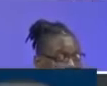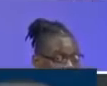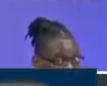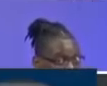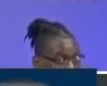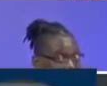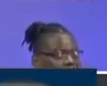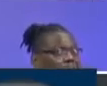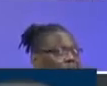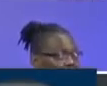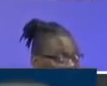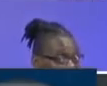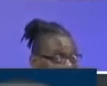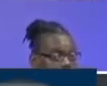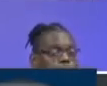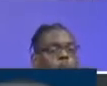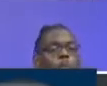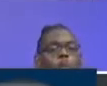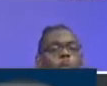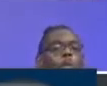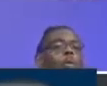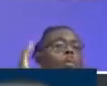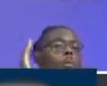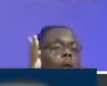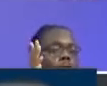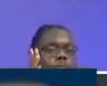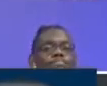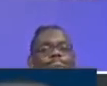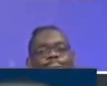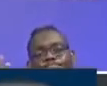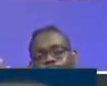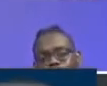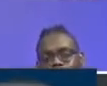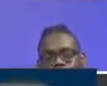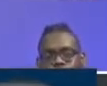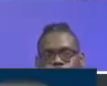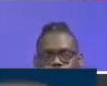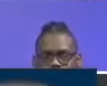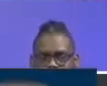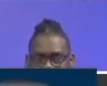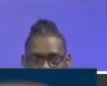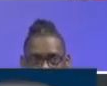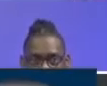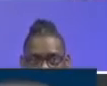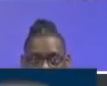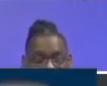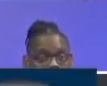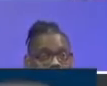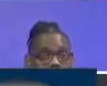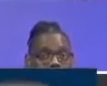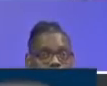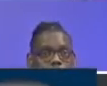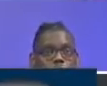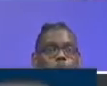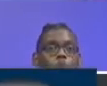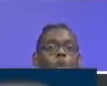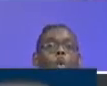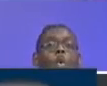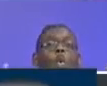we will take the opportunity to shut the public service down from Friday 24th to